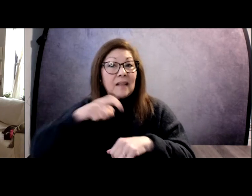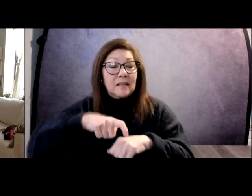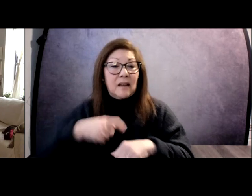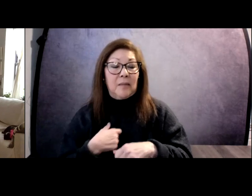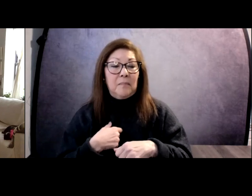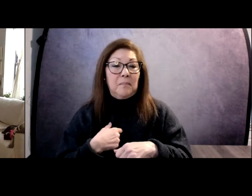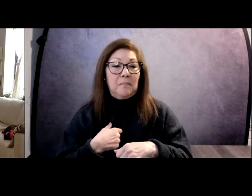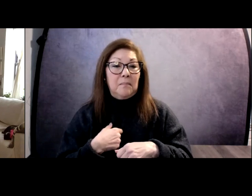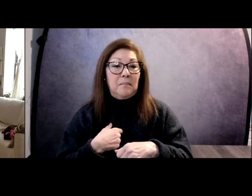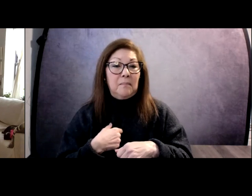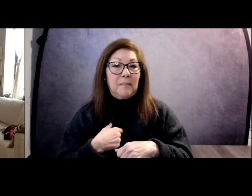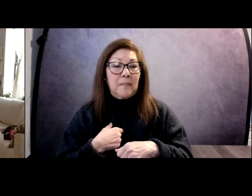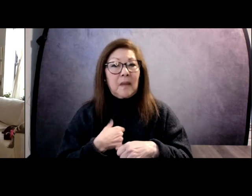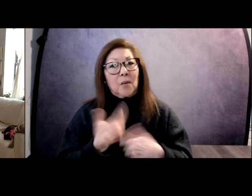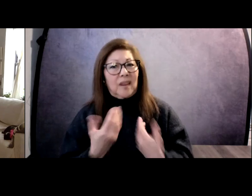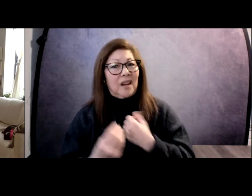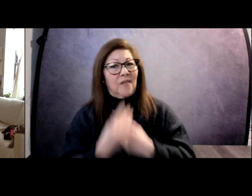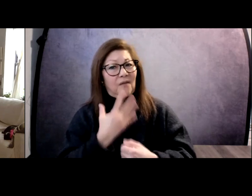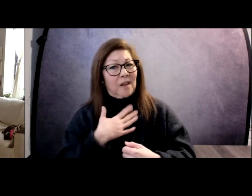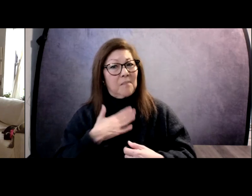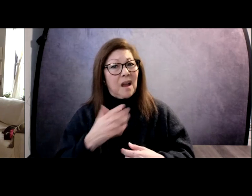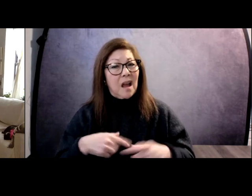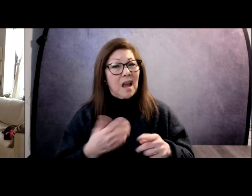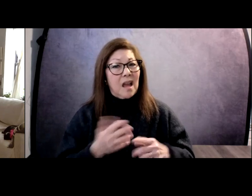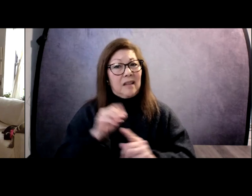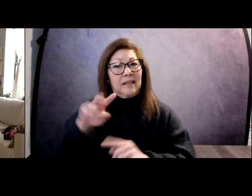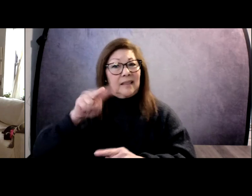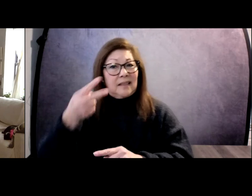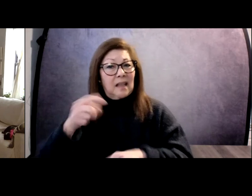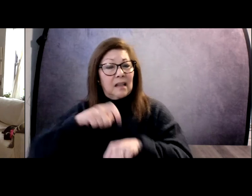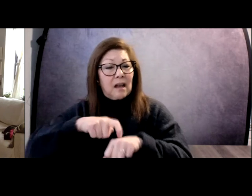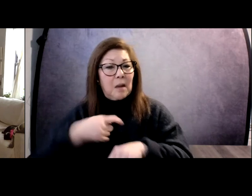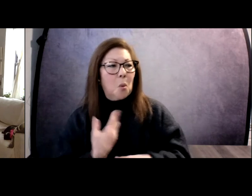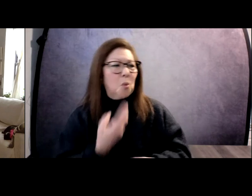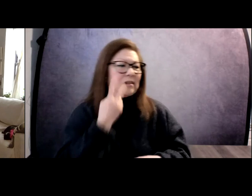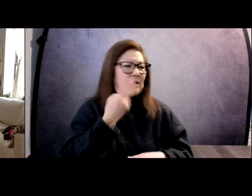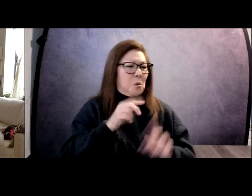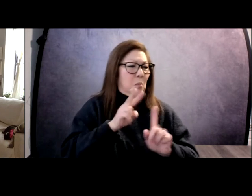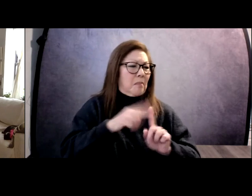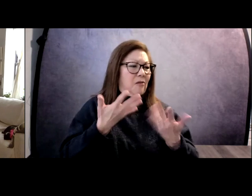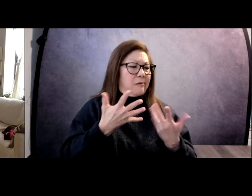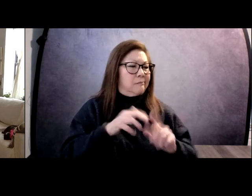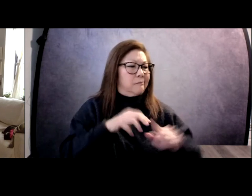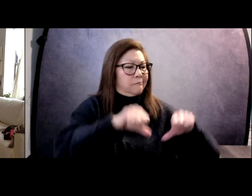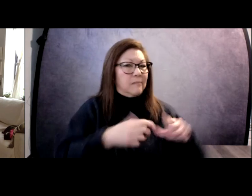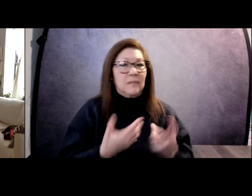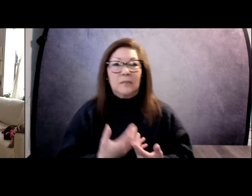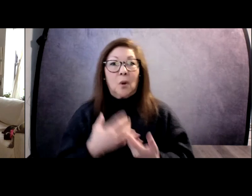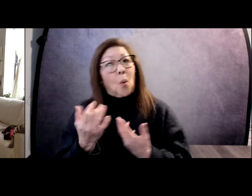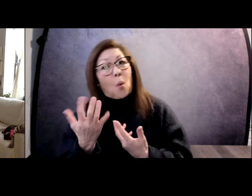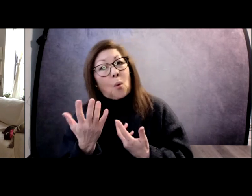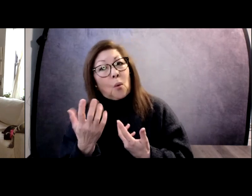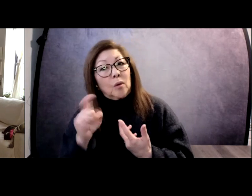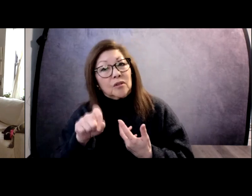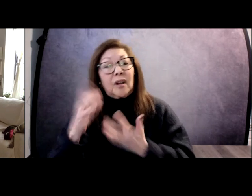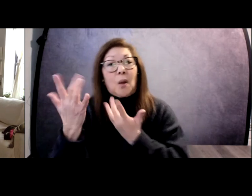it sort of affect my chances next time if you see that, oh, I applied previously and I didn't get it? Or should I just wait a year till my work